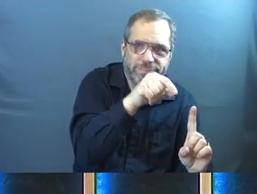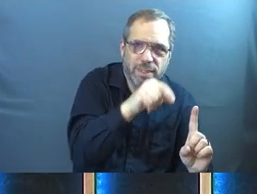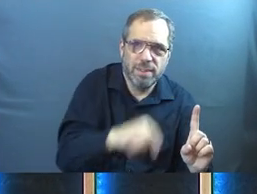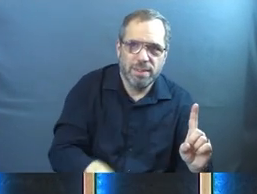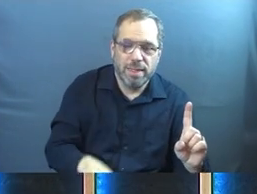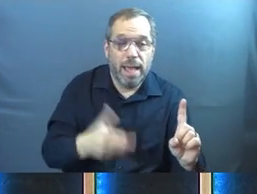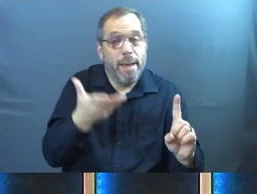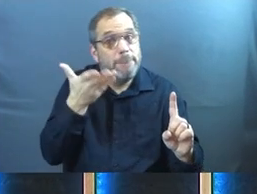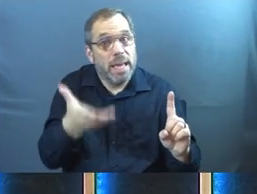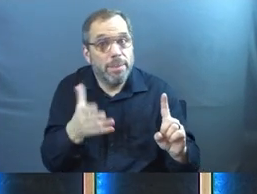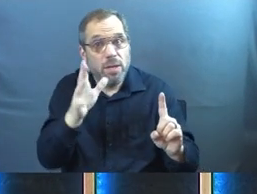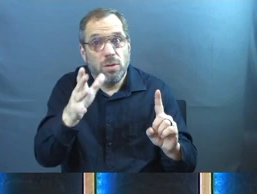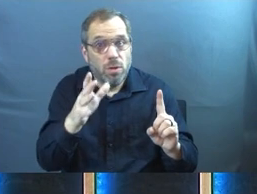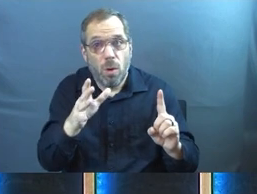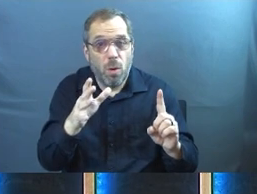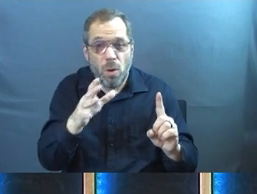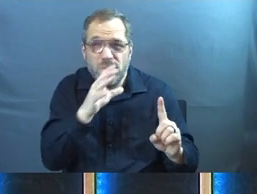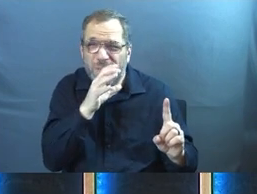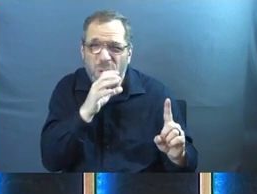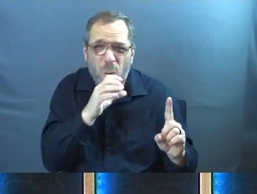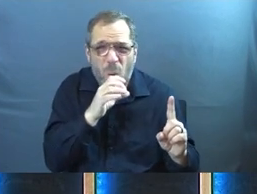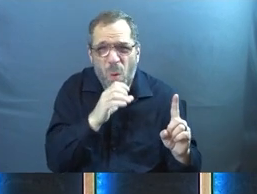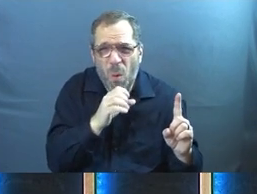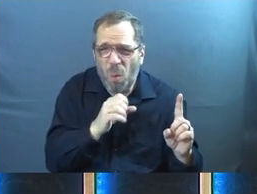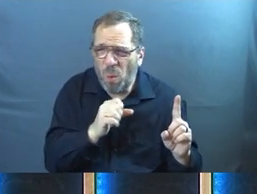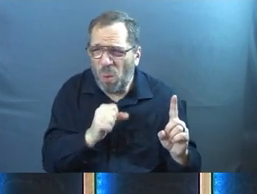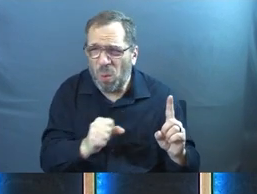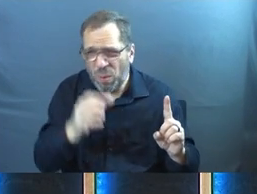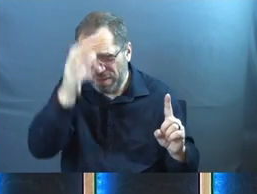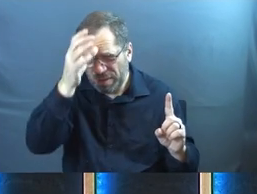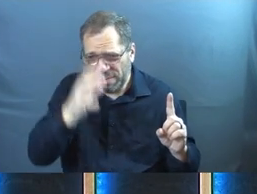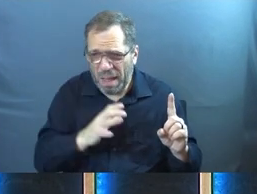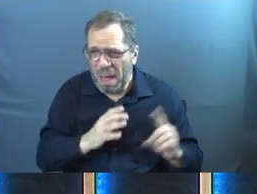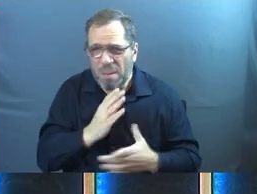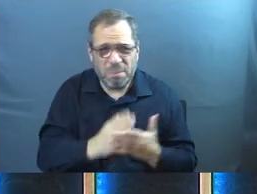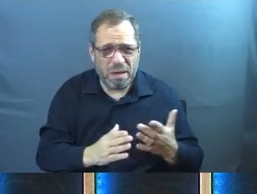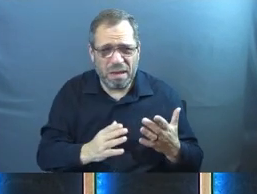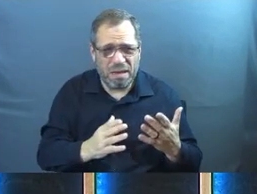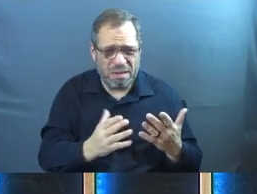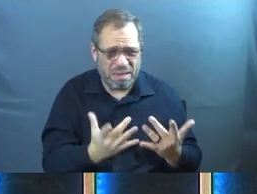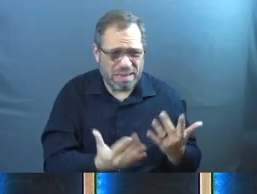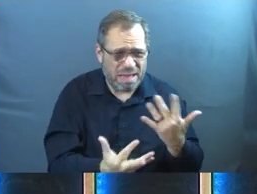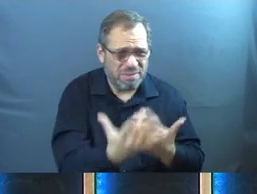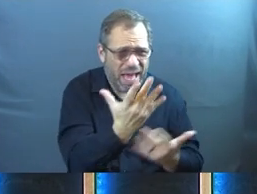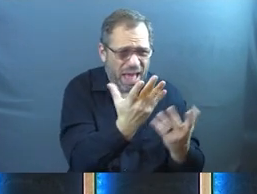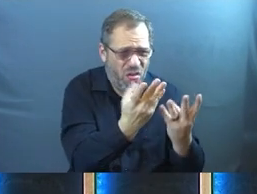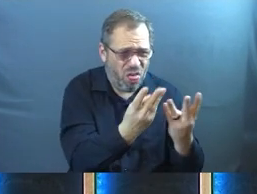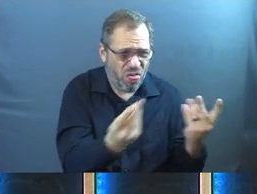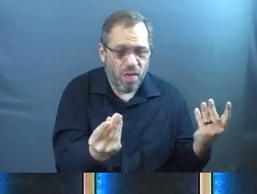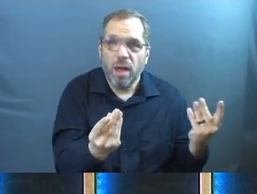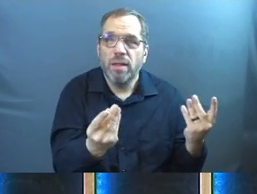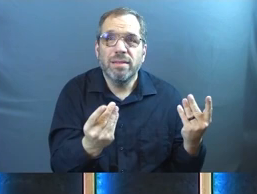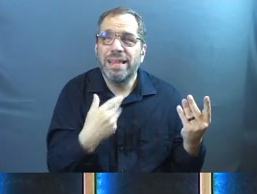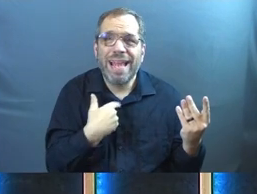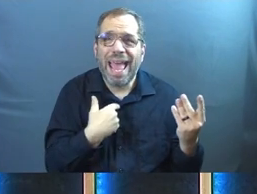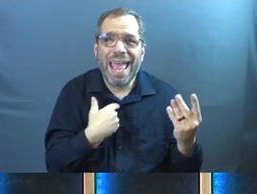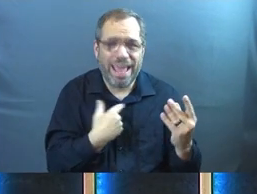And maybe your retort, old guy, would be, yeah, but some of the fire has died. Time to relight